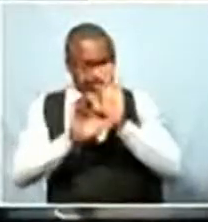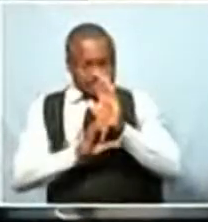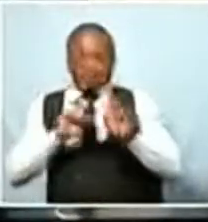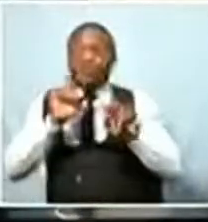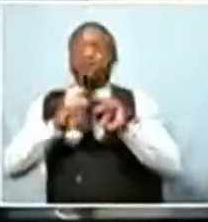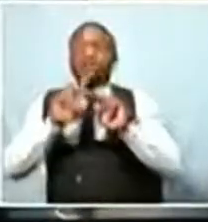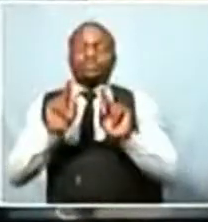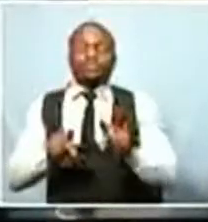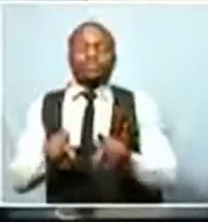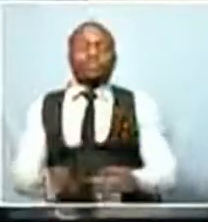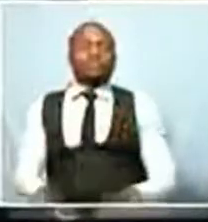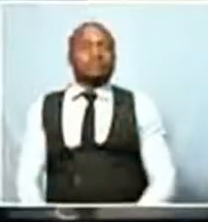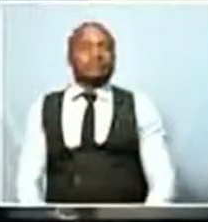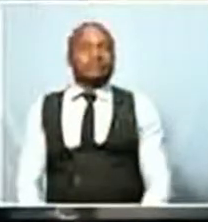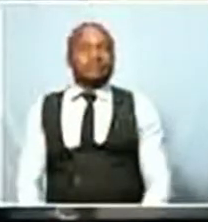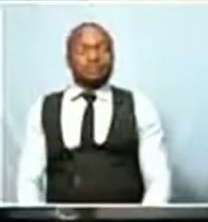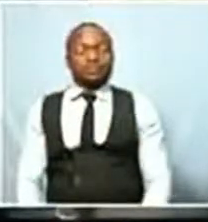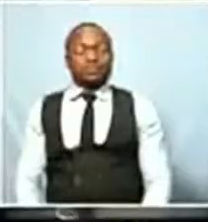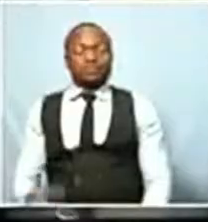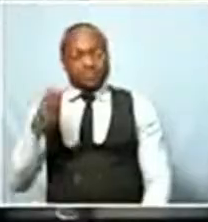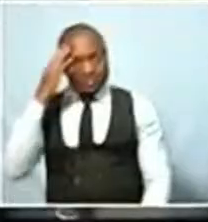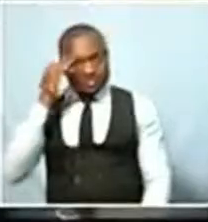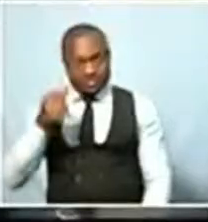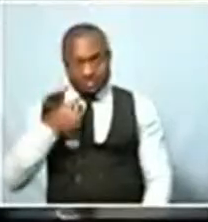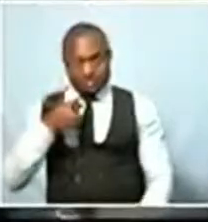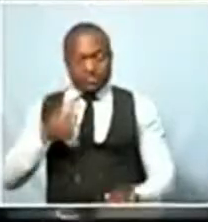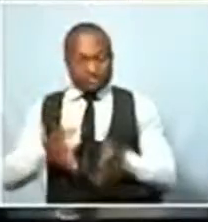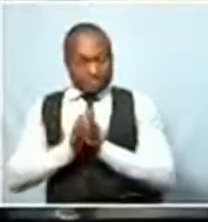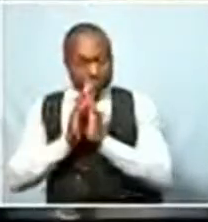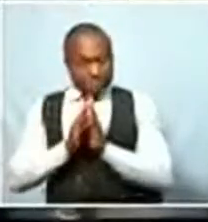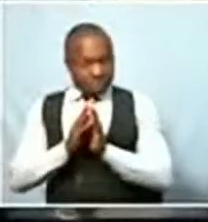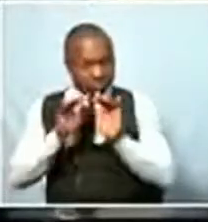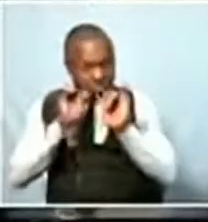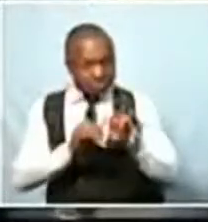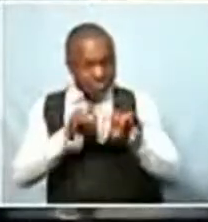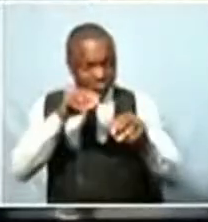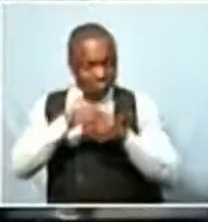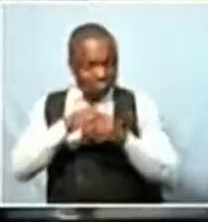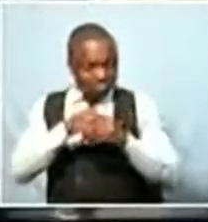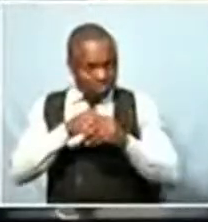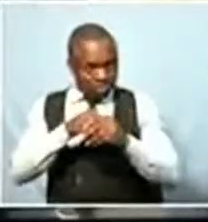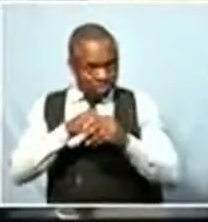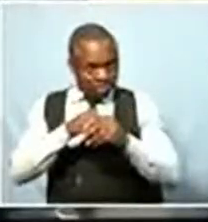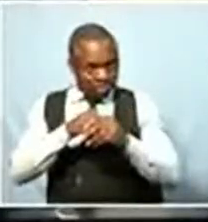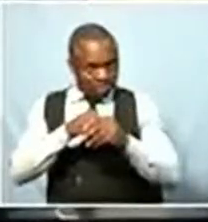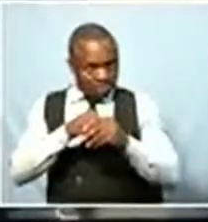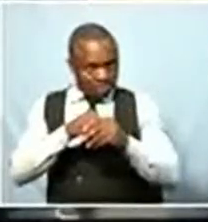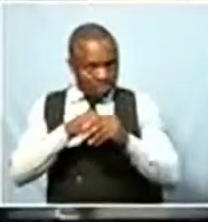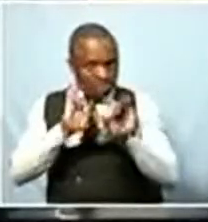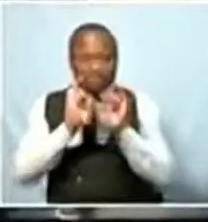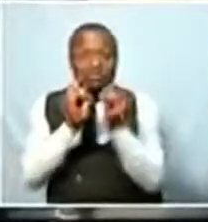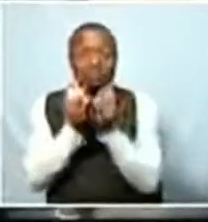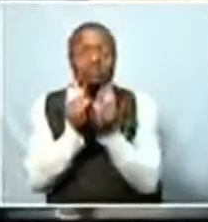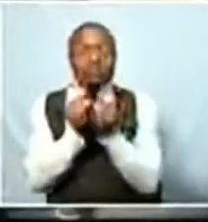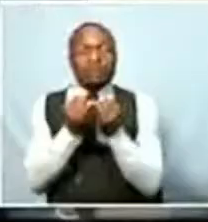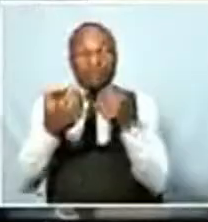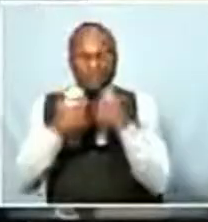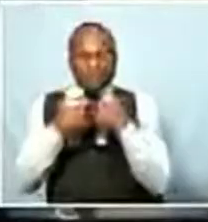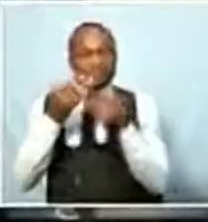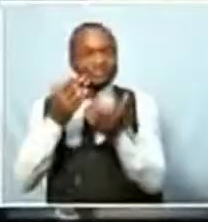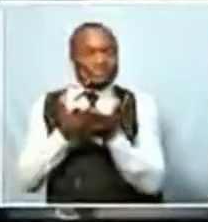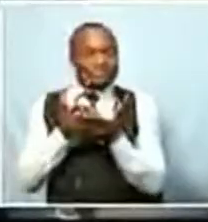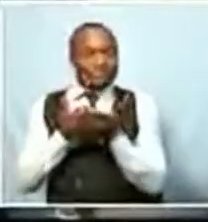Chairperson. So why I was asking is that, yes, it has been sitting in the Constitution, it requires operationalization. You have got